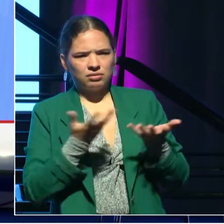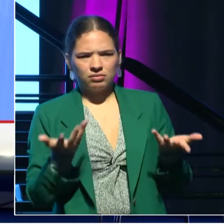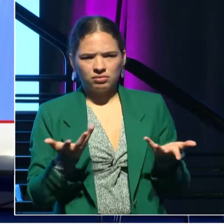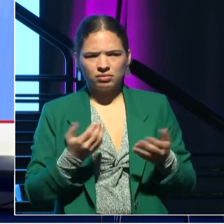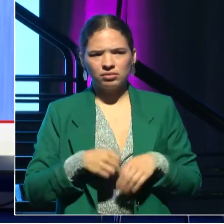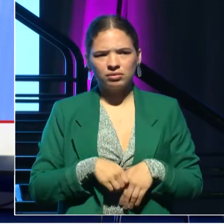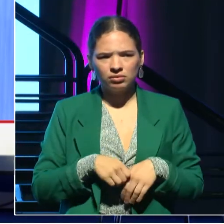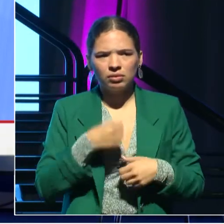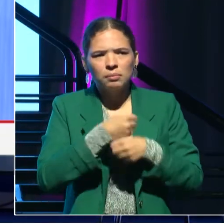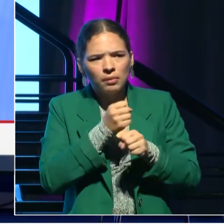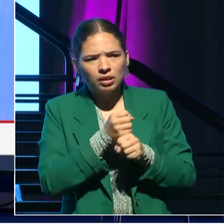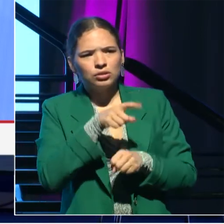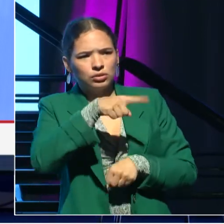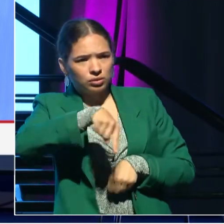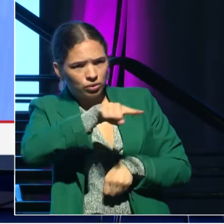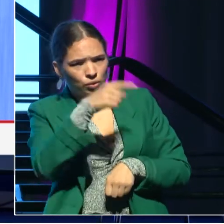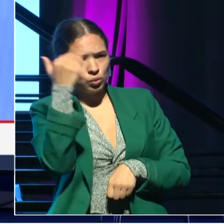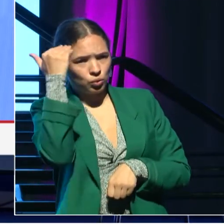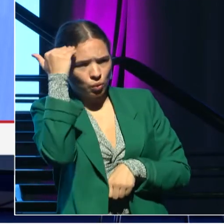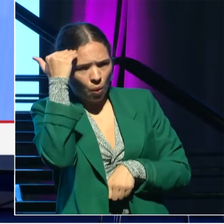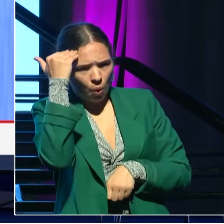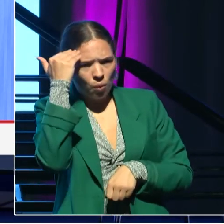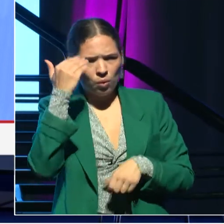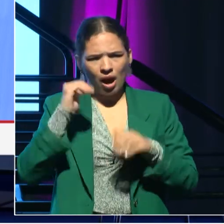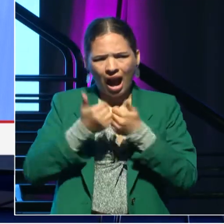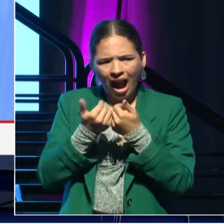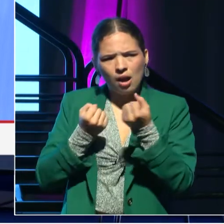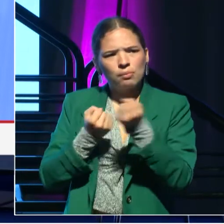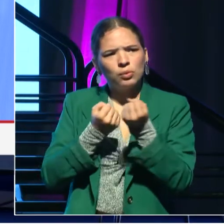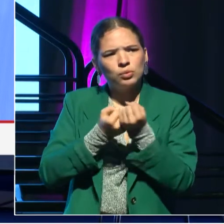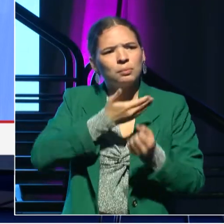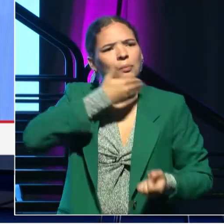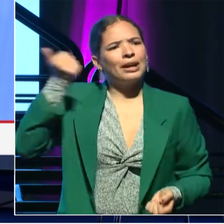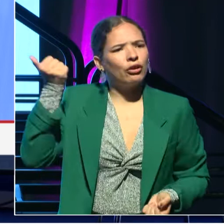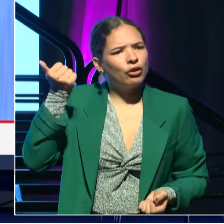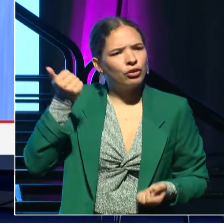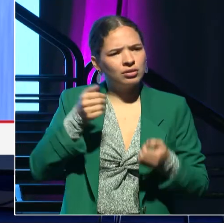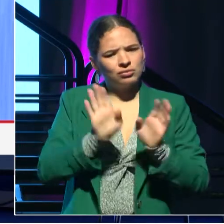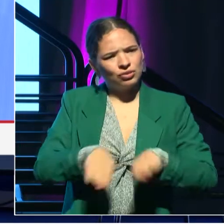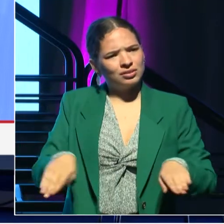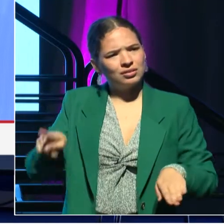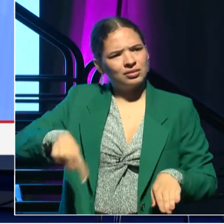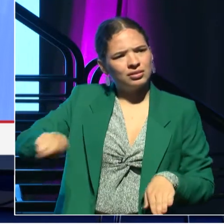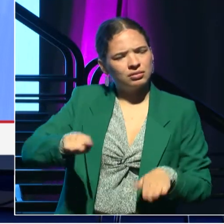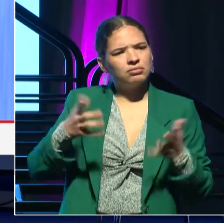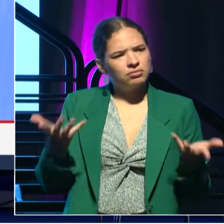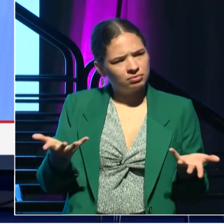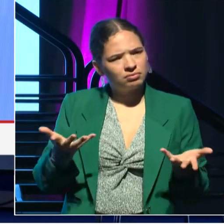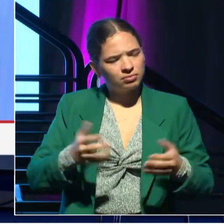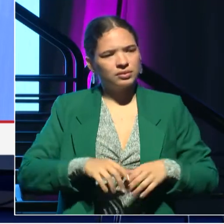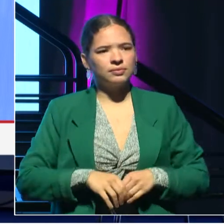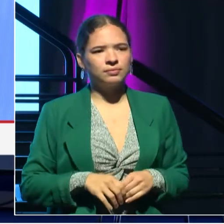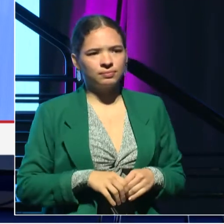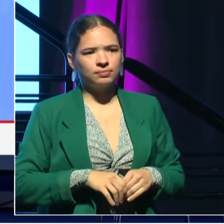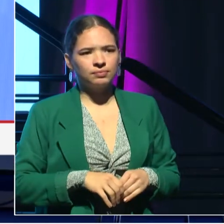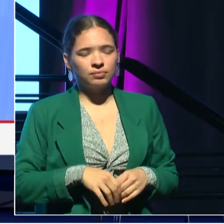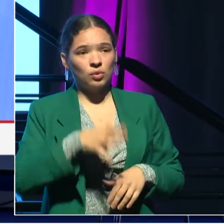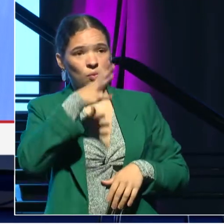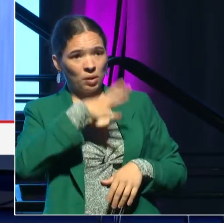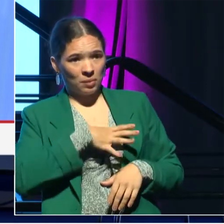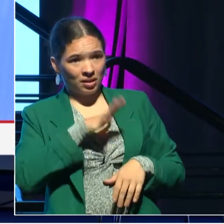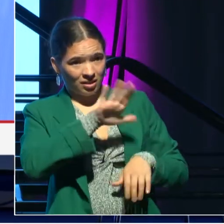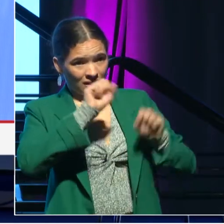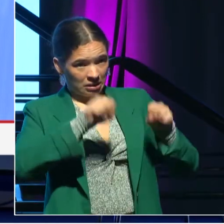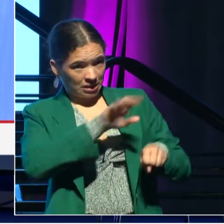going to best support their kids. Trusting women to make the best decisions about their health shouldn't be a